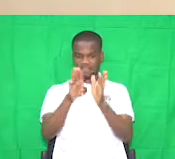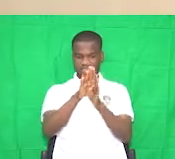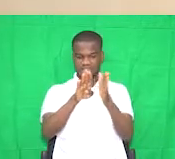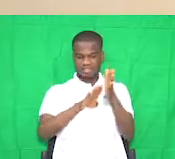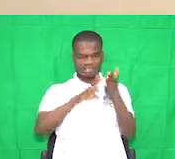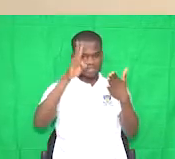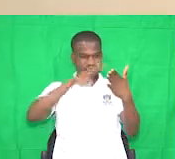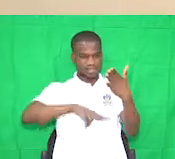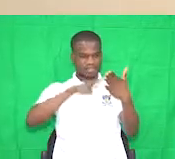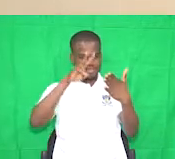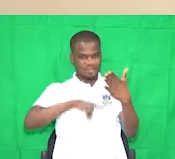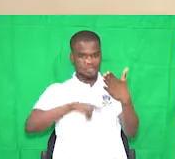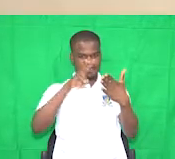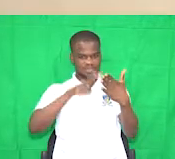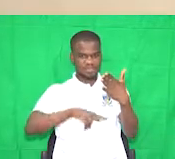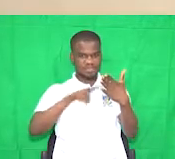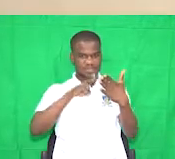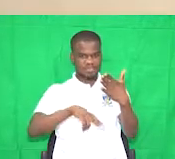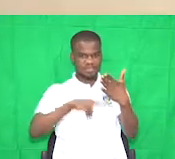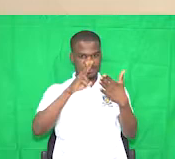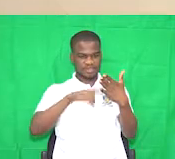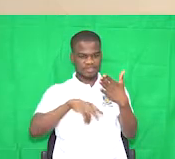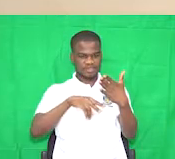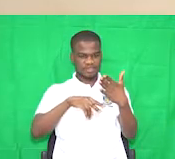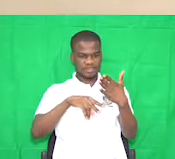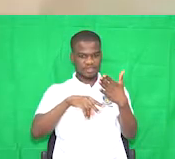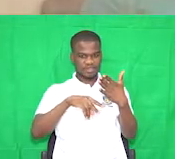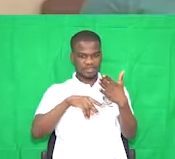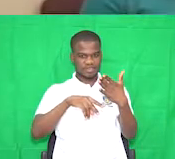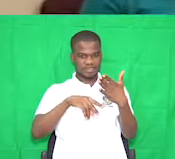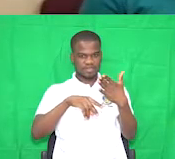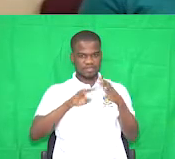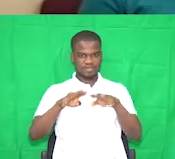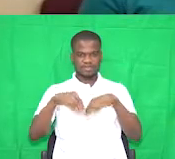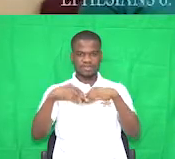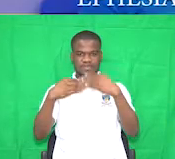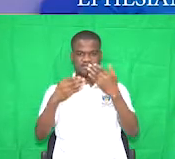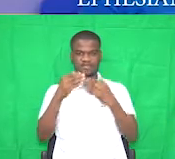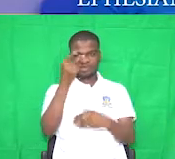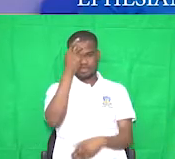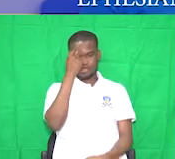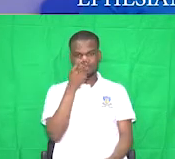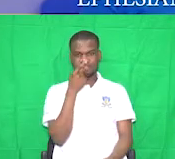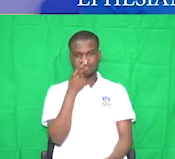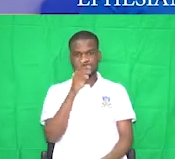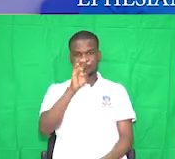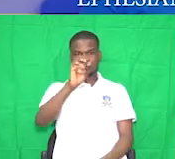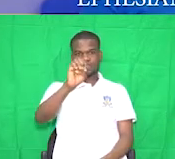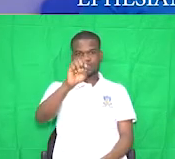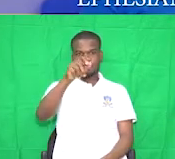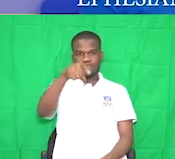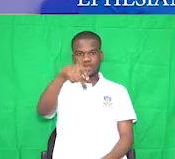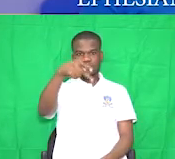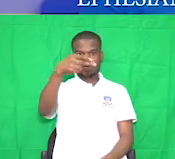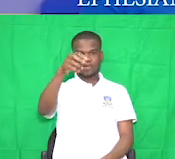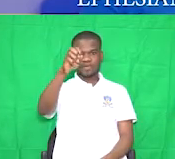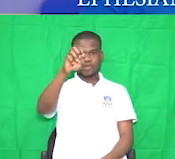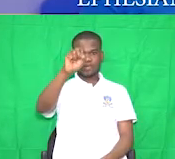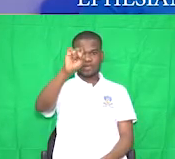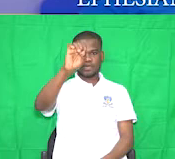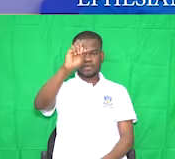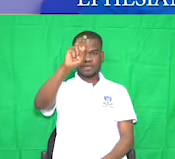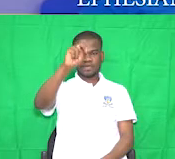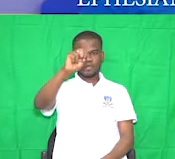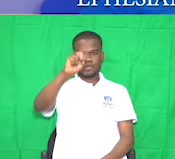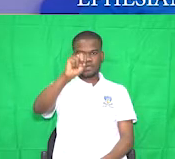verses to still appreciate our parents. Ephesians chapter 6, verse 1